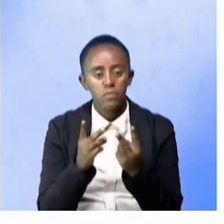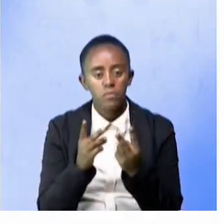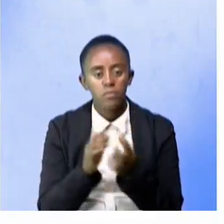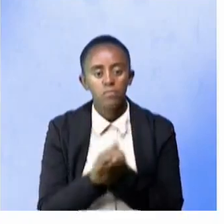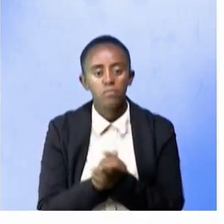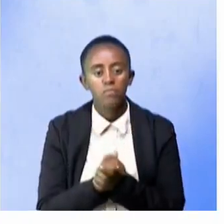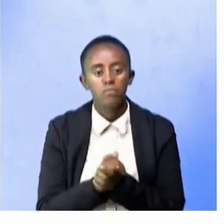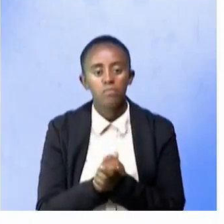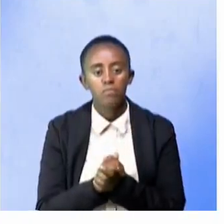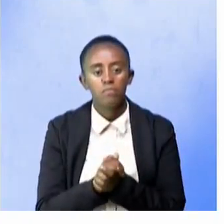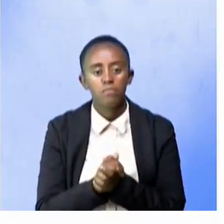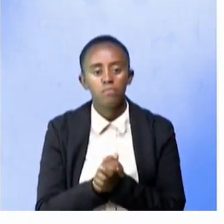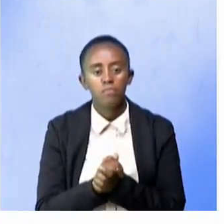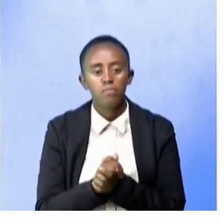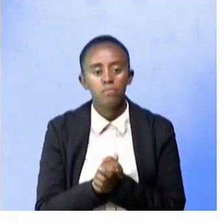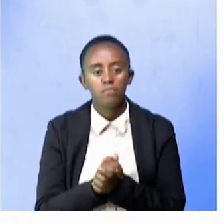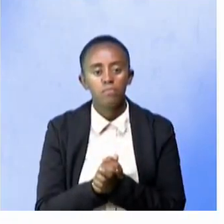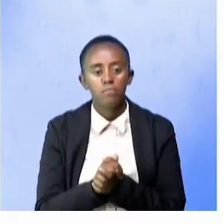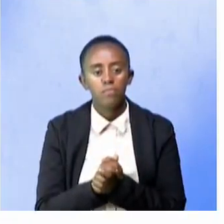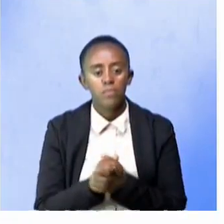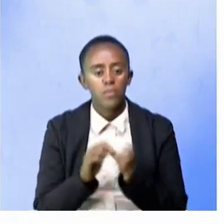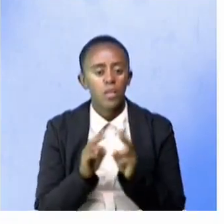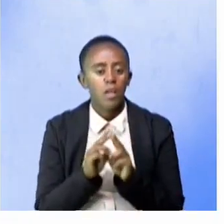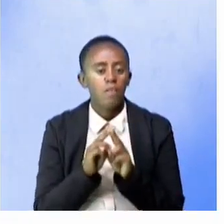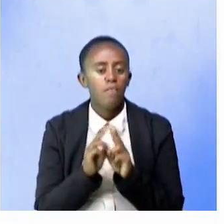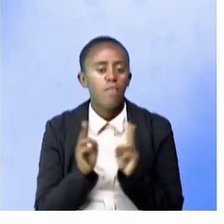Very happy.